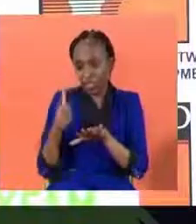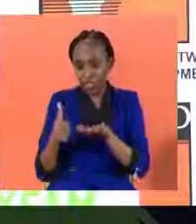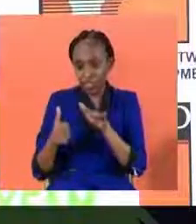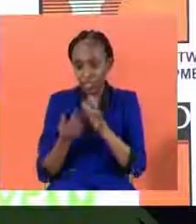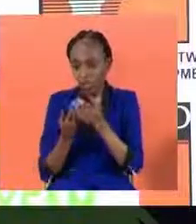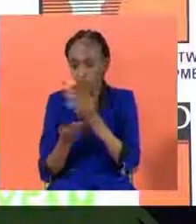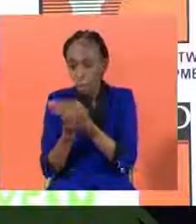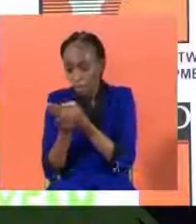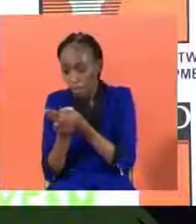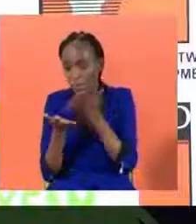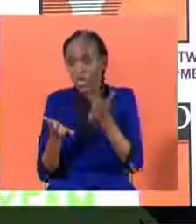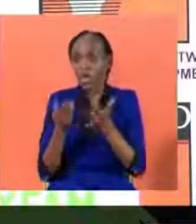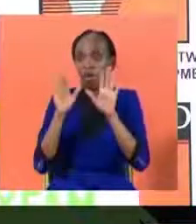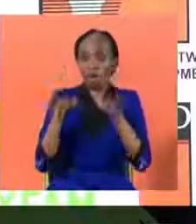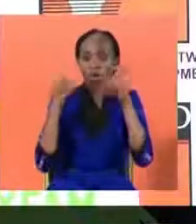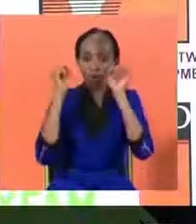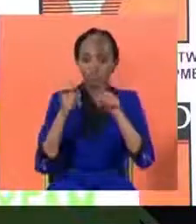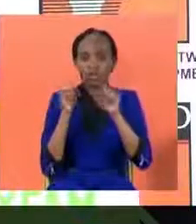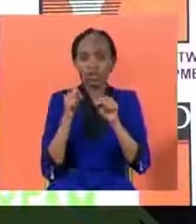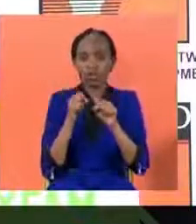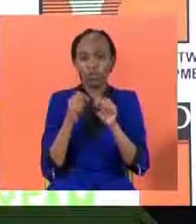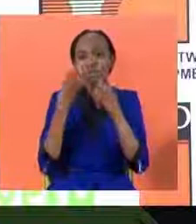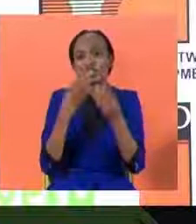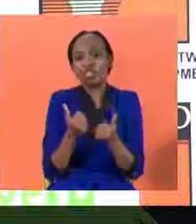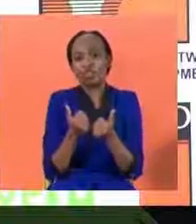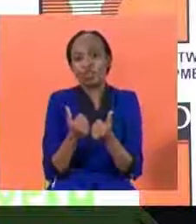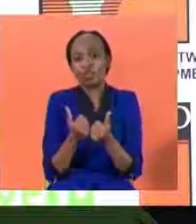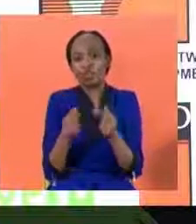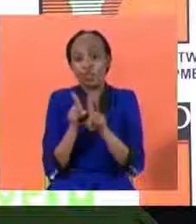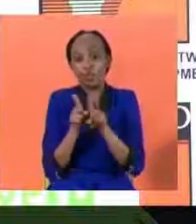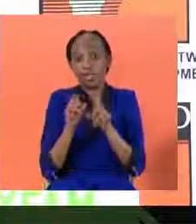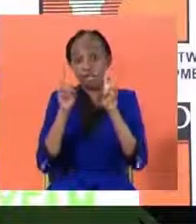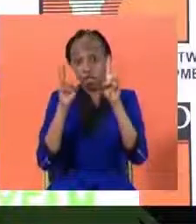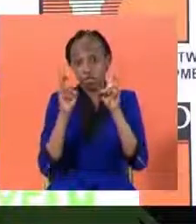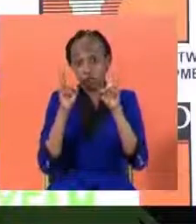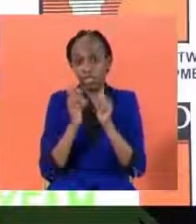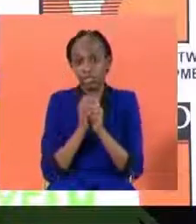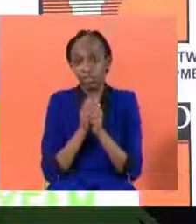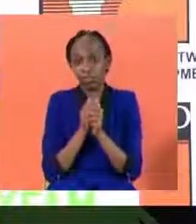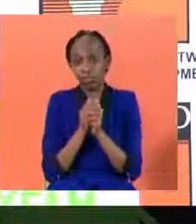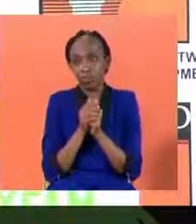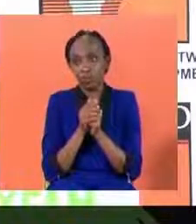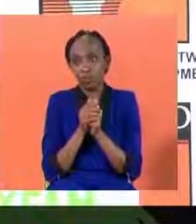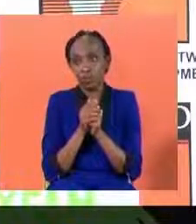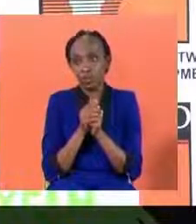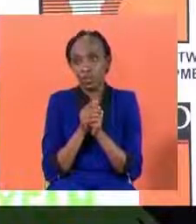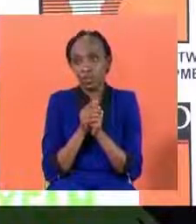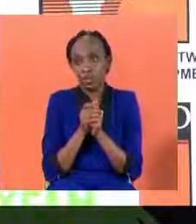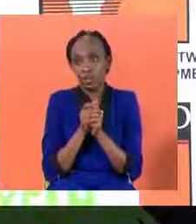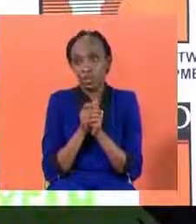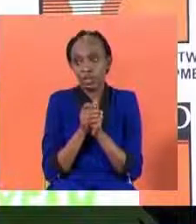bribe, now how can we tackle such a topic? So long as you